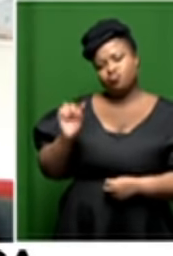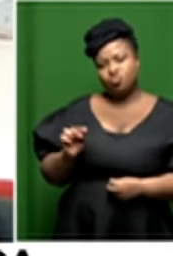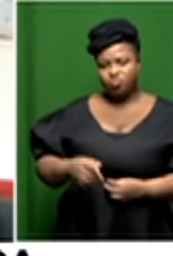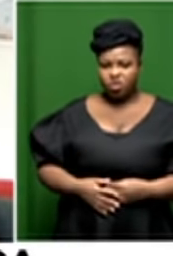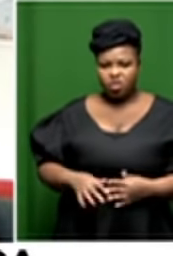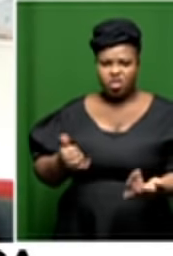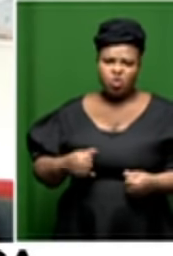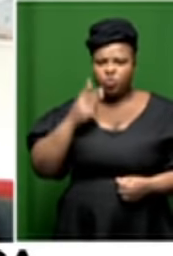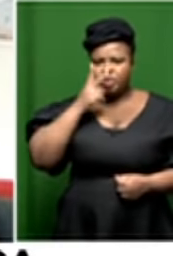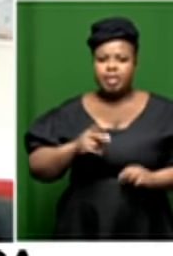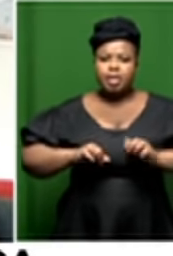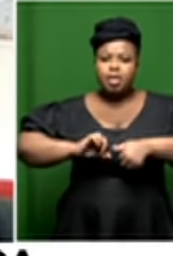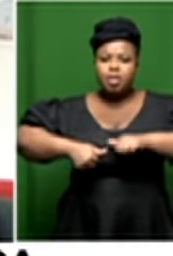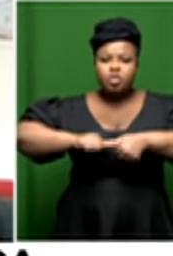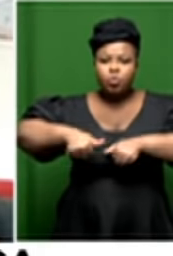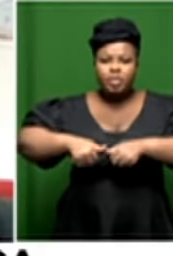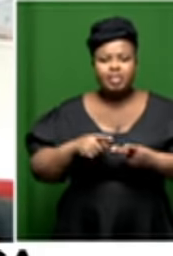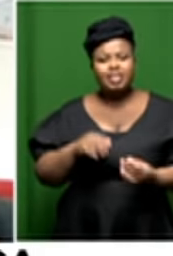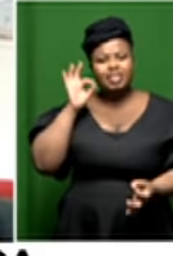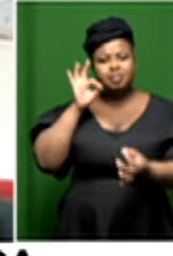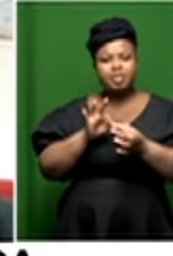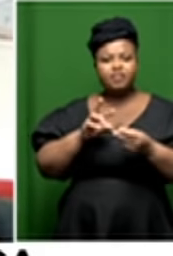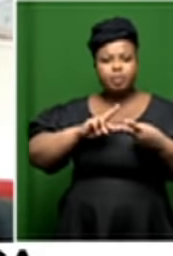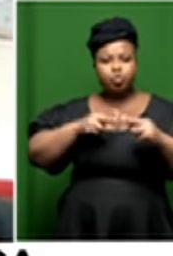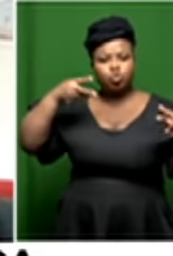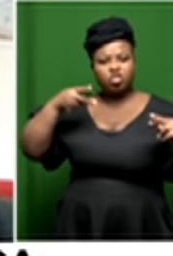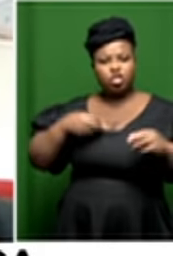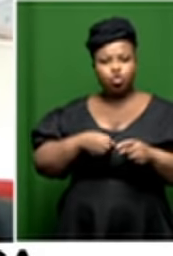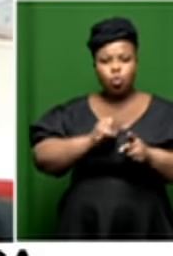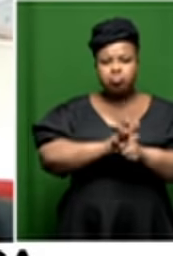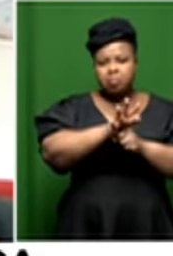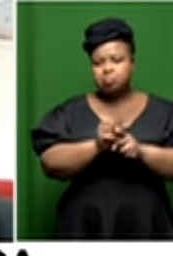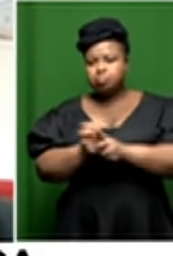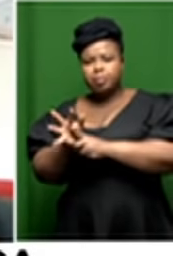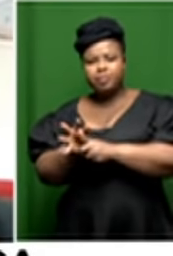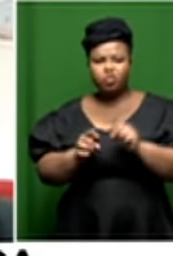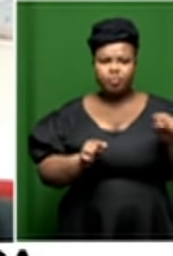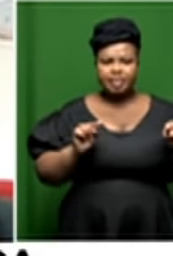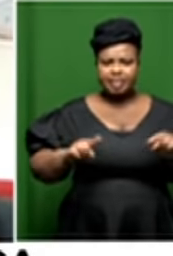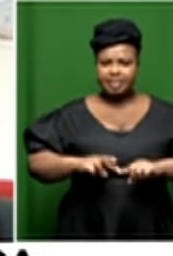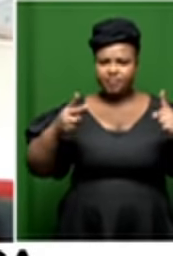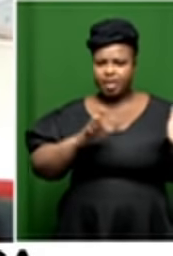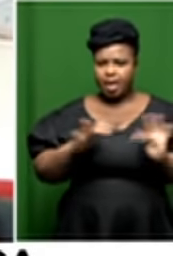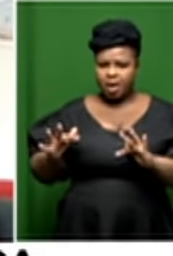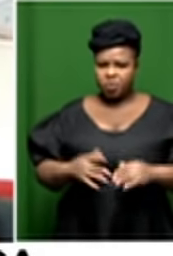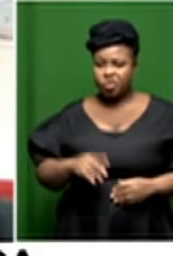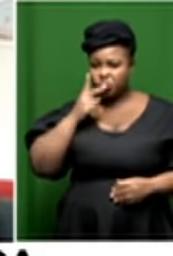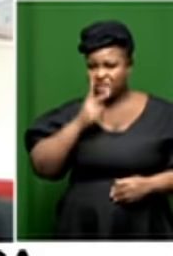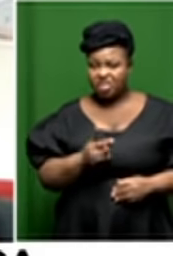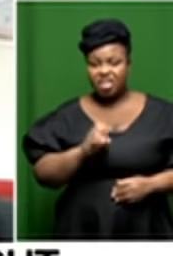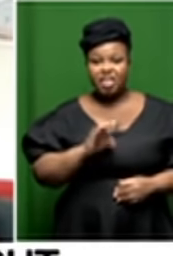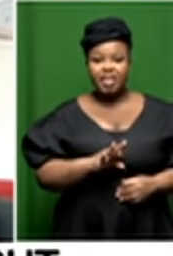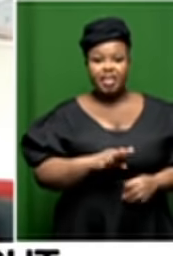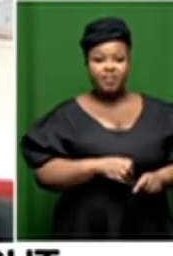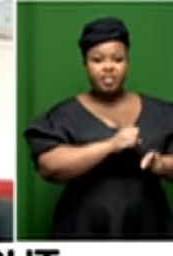We have a look at the sequence, we look at the specific mutations that distinguish it from the other variants, and we try to work out whether those